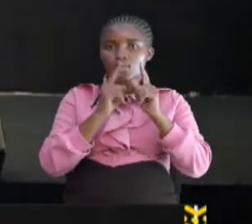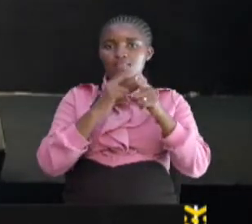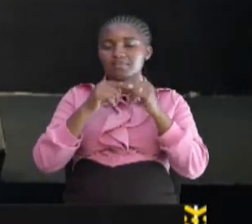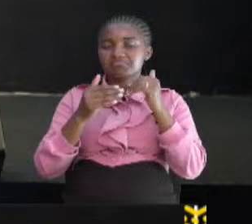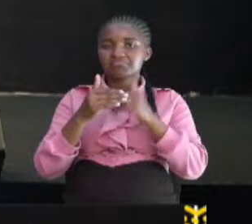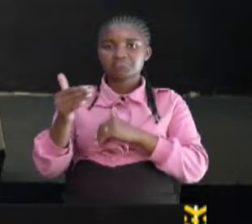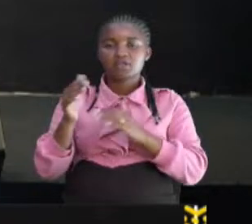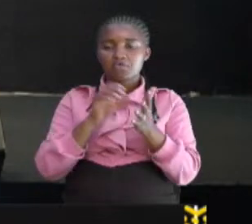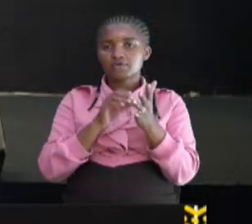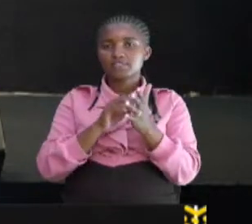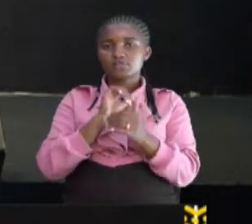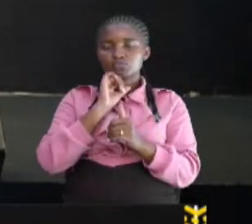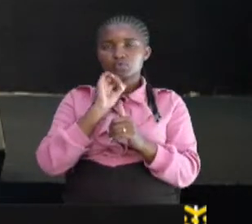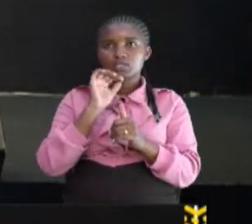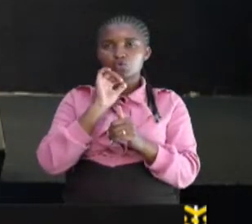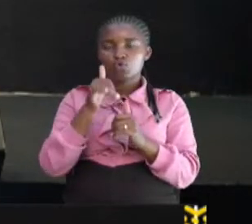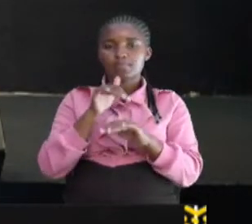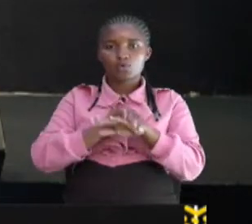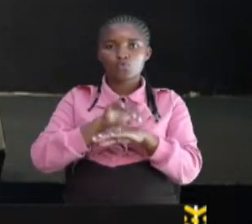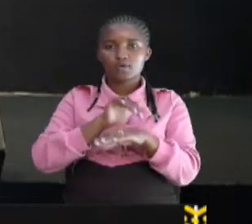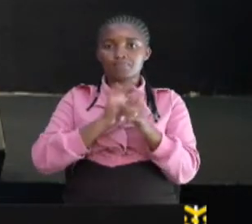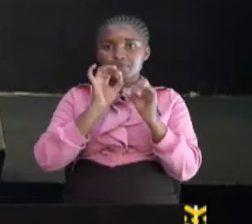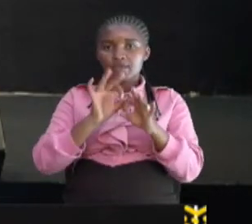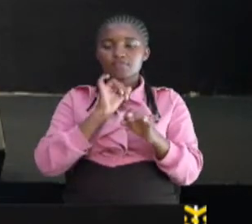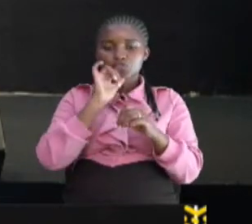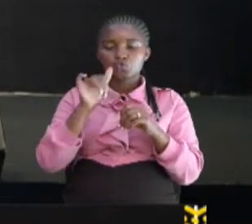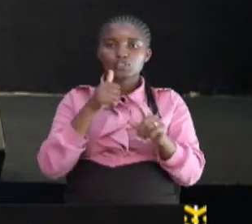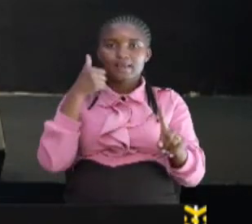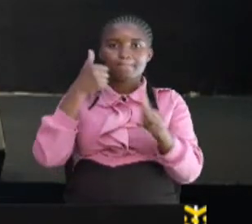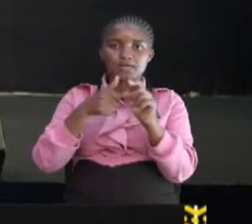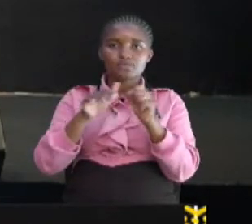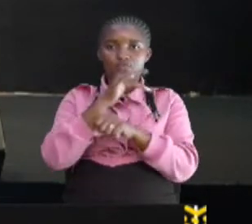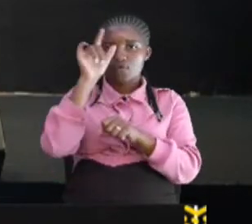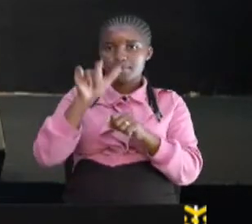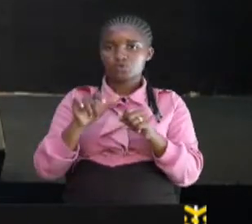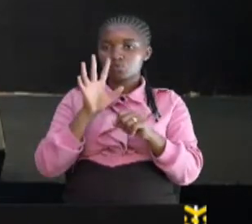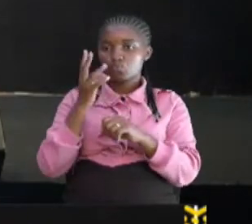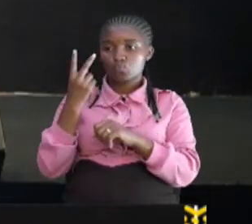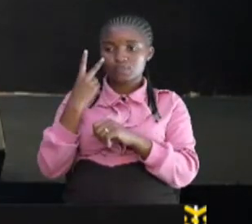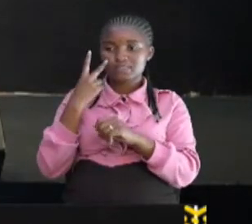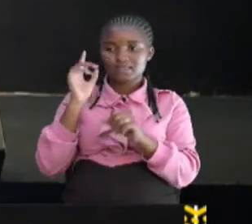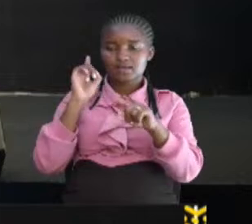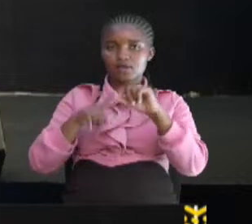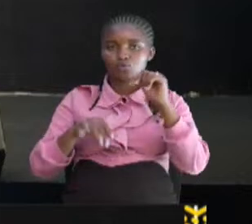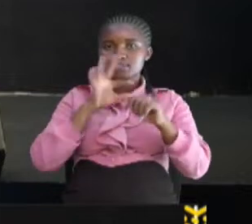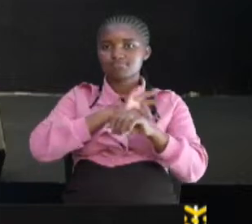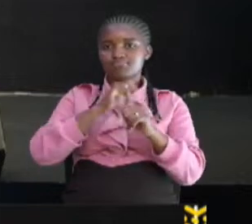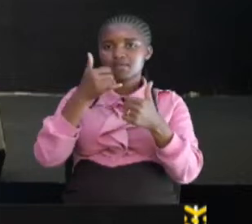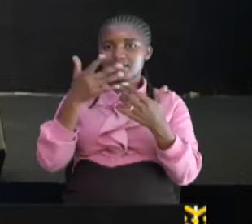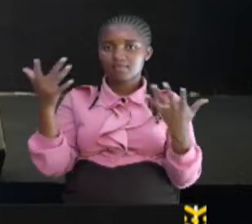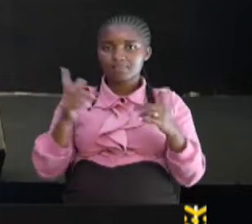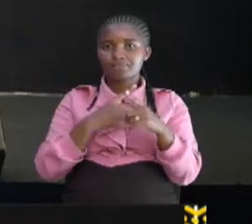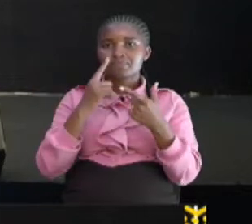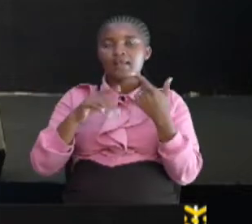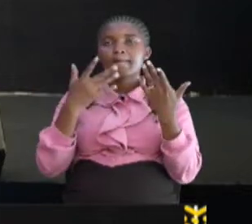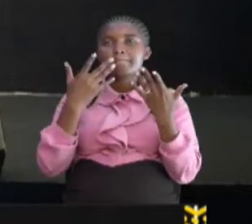of your video is not instantly impactful for whoever is watching it, they are not going to gain anything and they would probably,